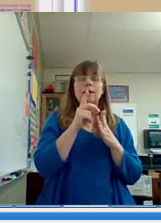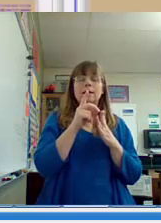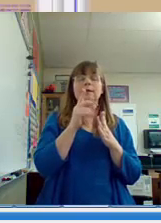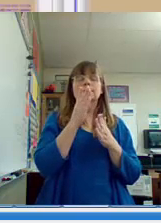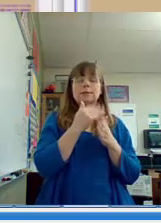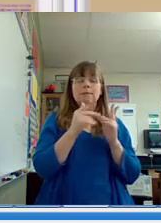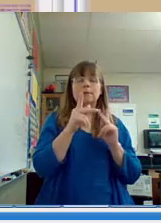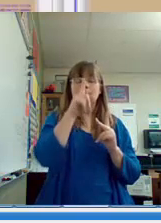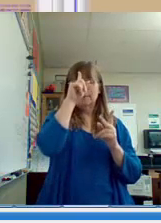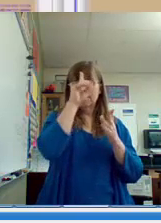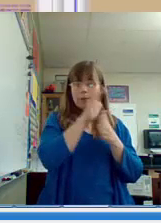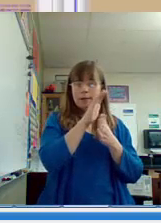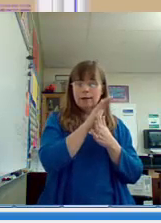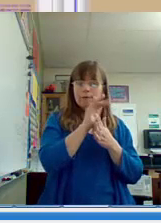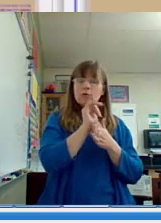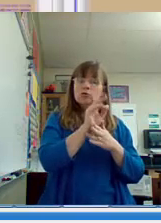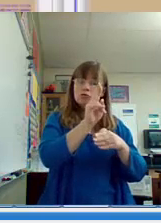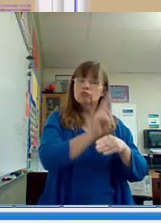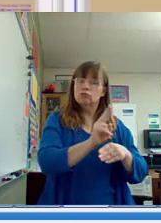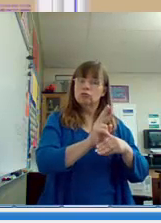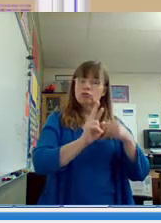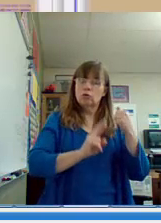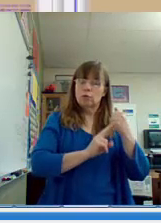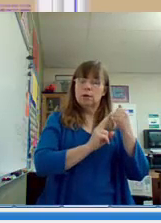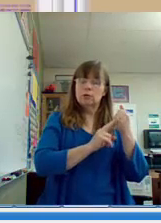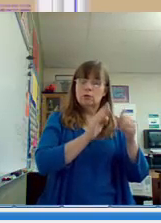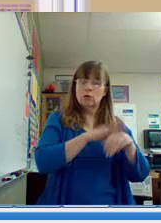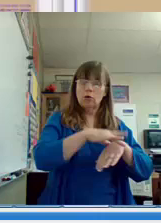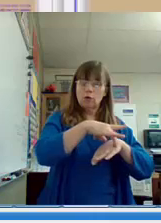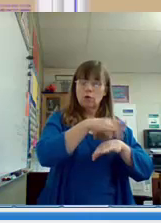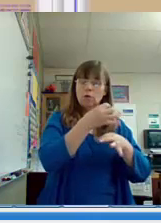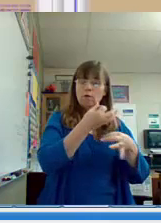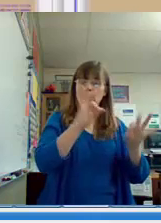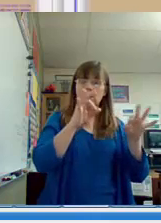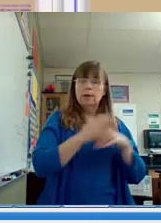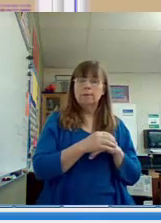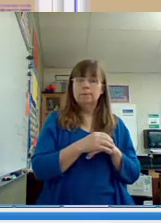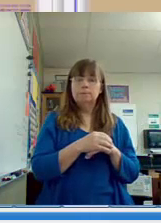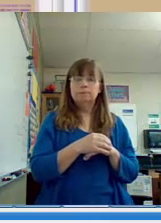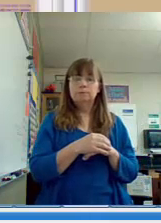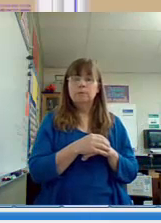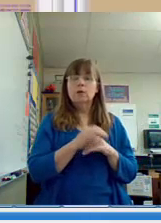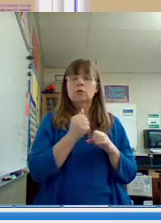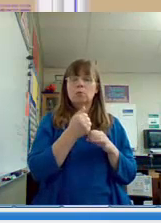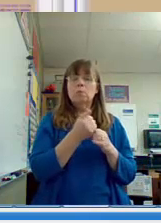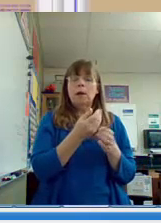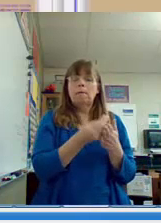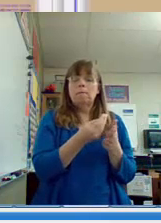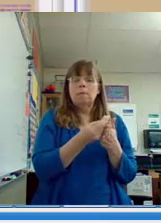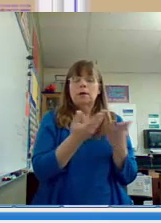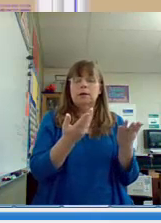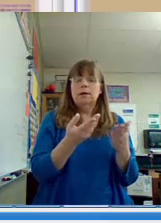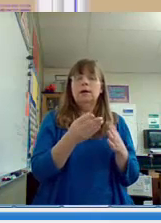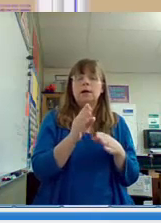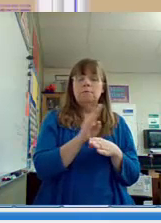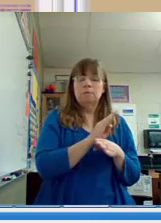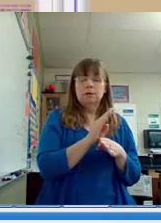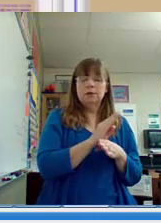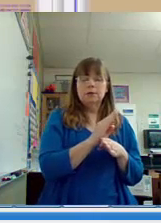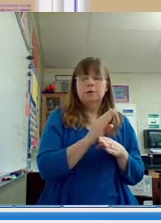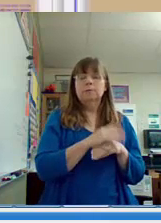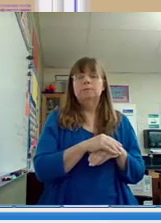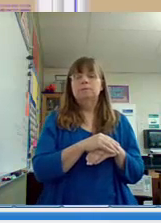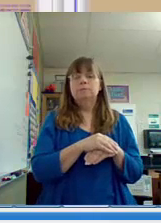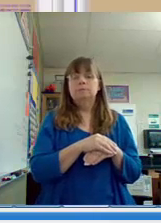that people should just use the resources on the earth freely, usually to make money from. So economic reasons.